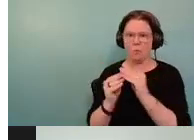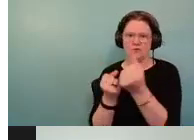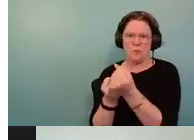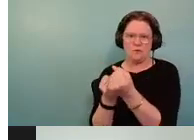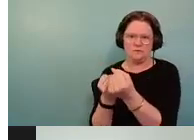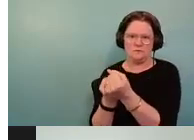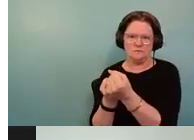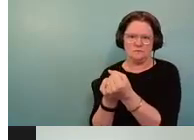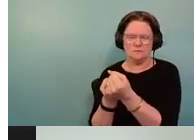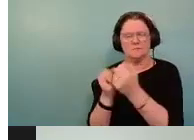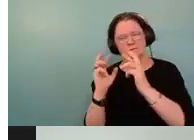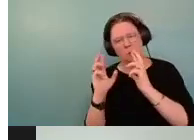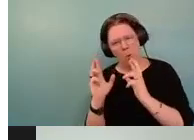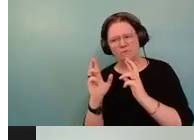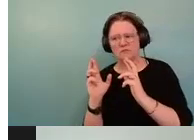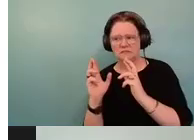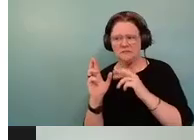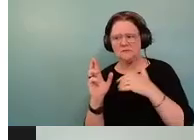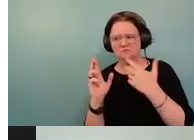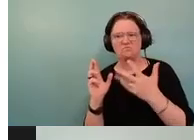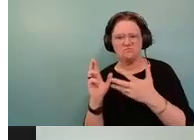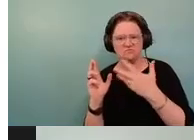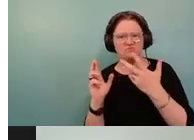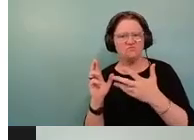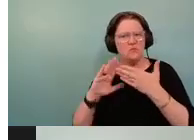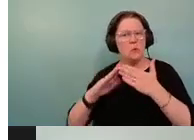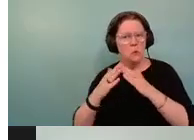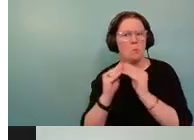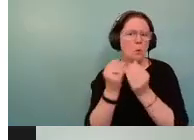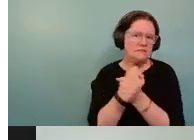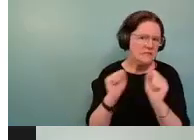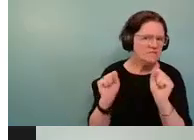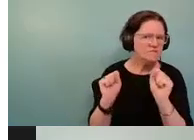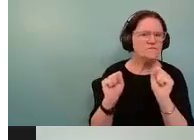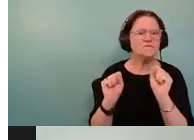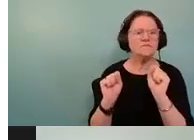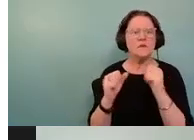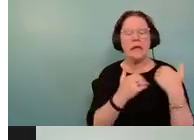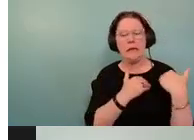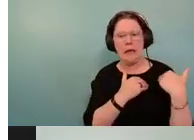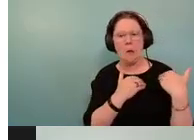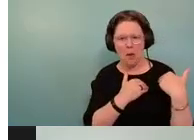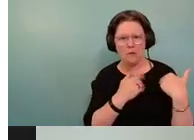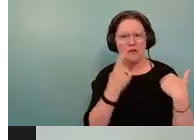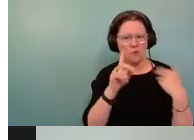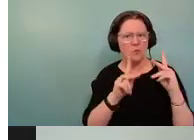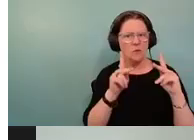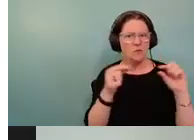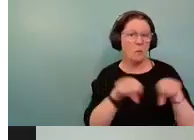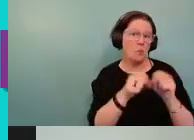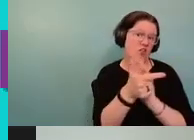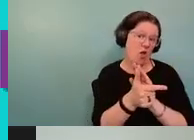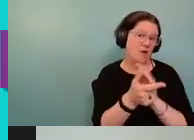and hopefully within that, the community can be safer, and accountability for the perpetrator can happen as